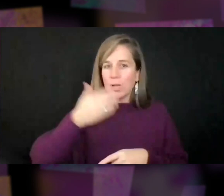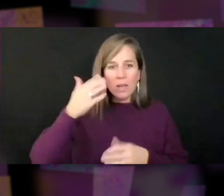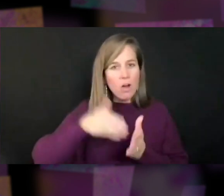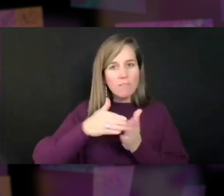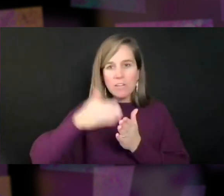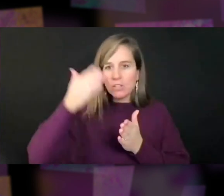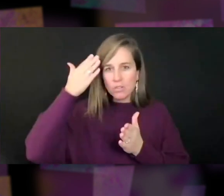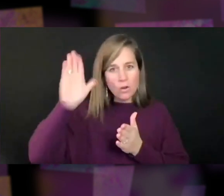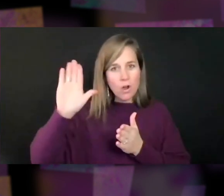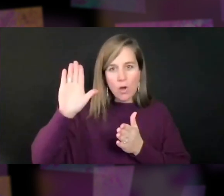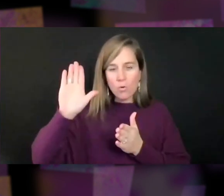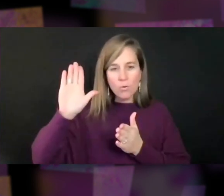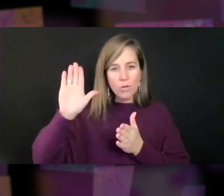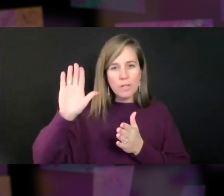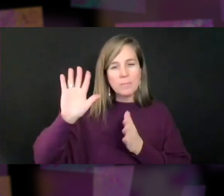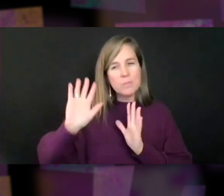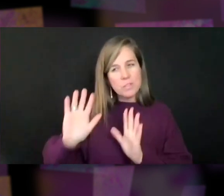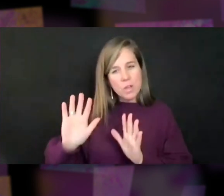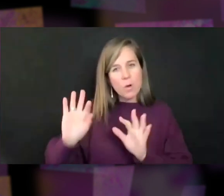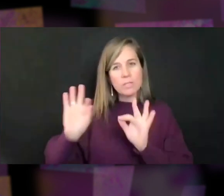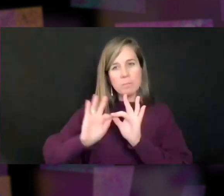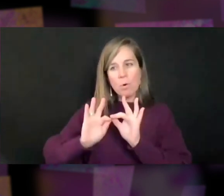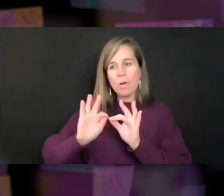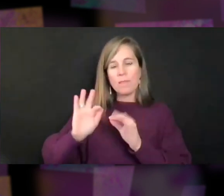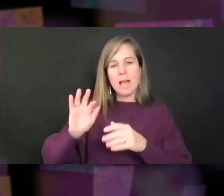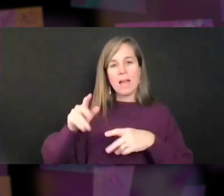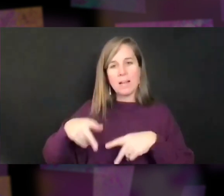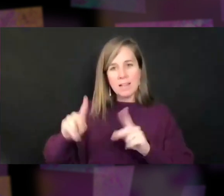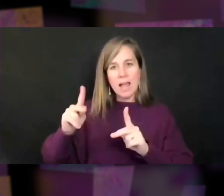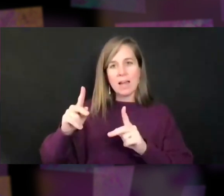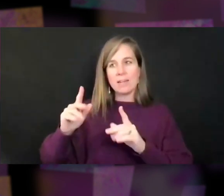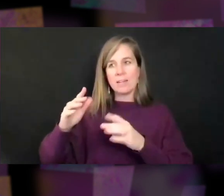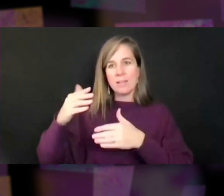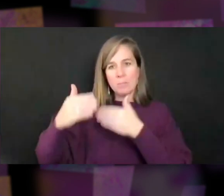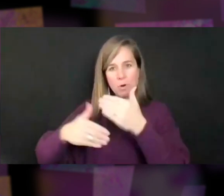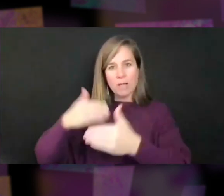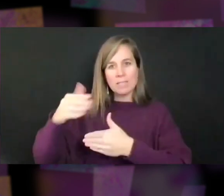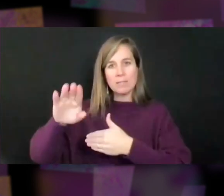process. So that reminder, that process often drives form.